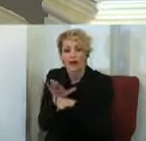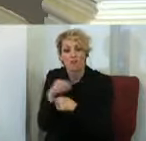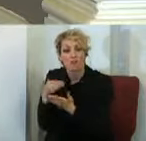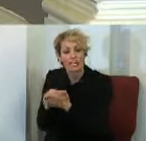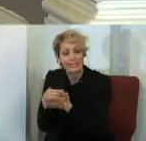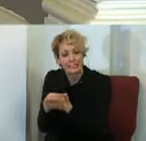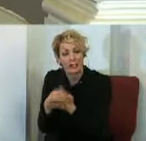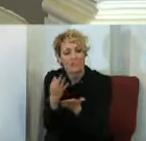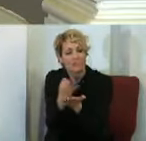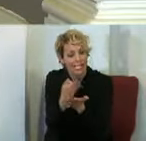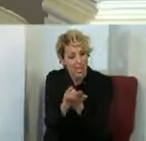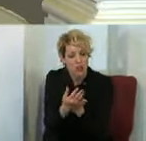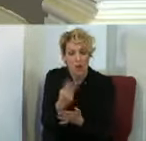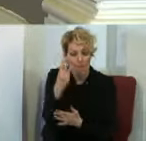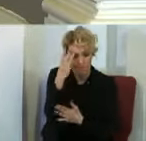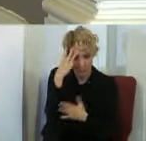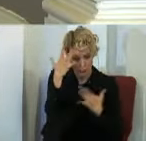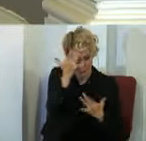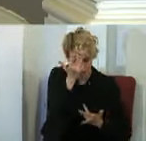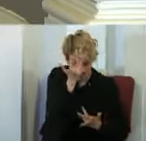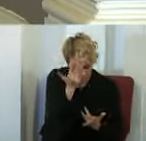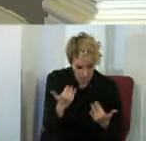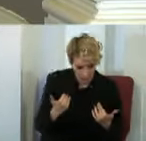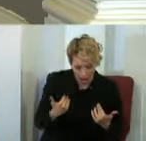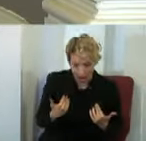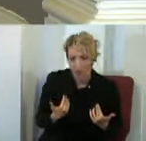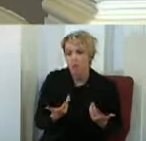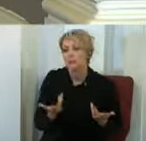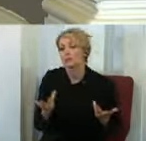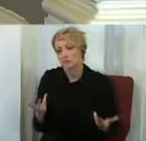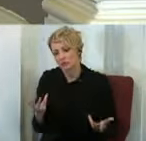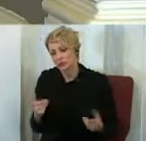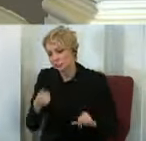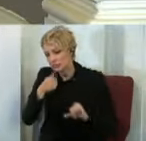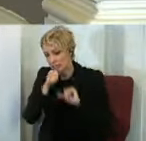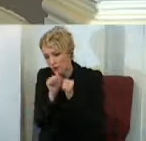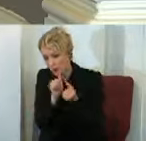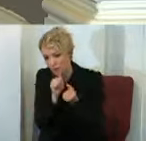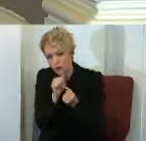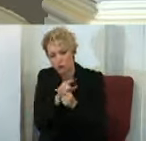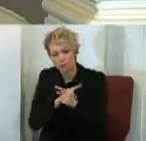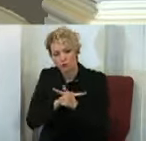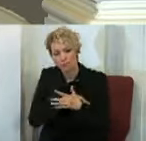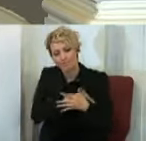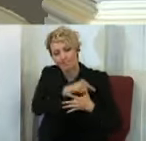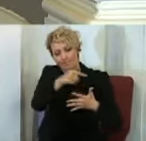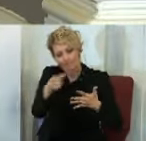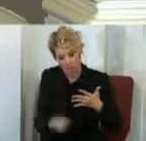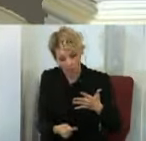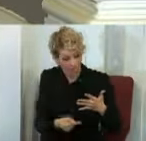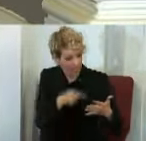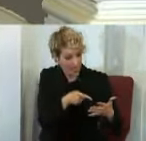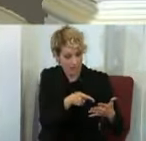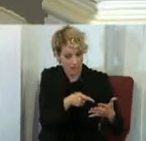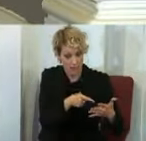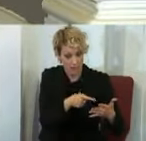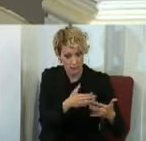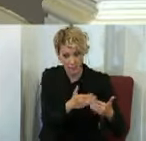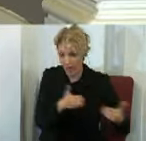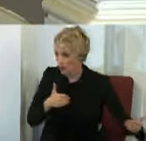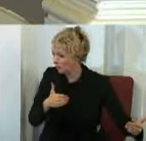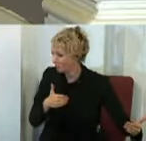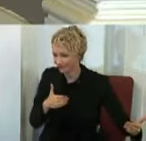are those who are suffering from mental illness. There are those who are searching. And for all of those are part of us. So we